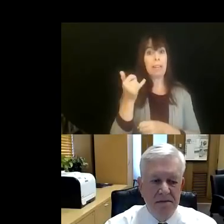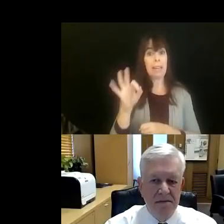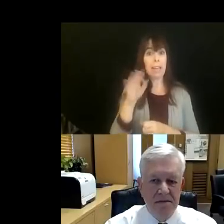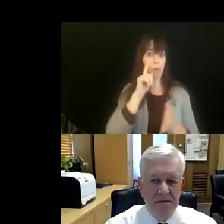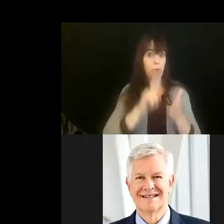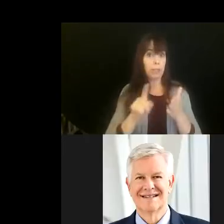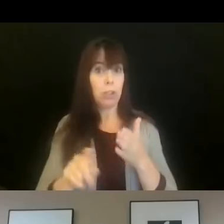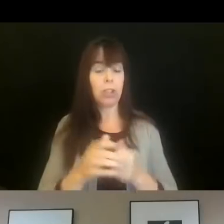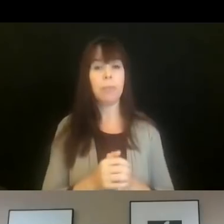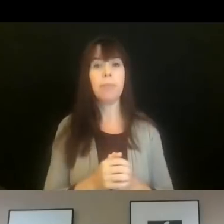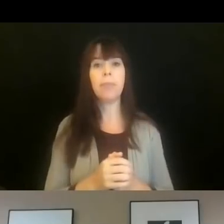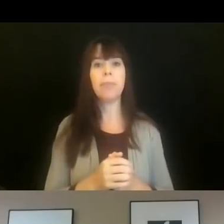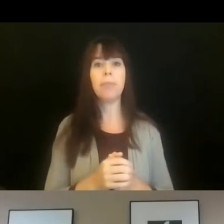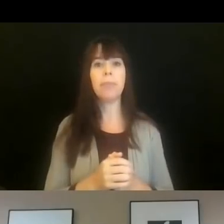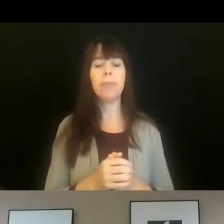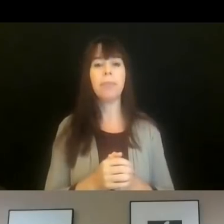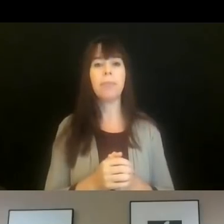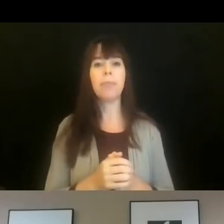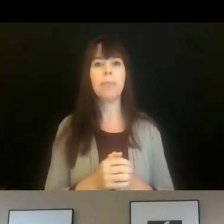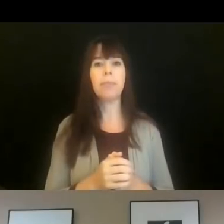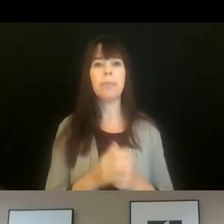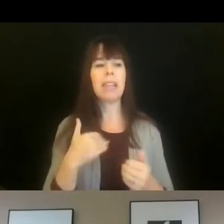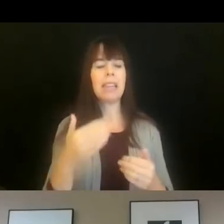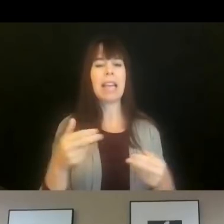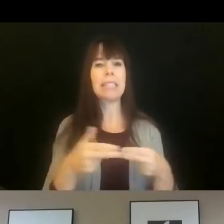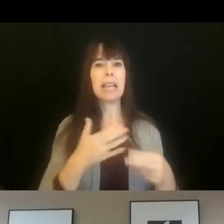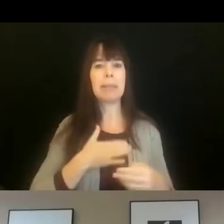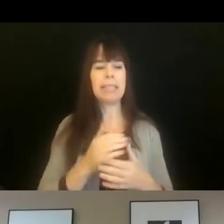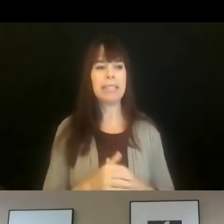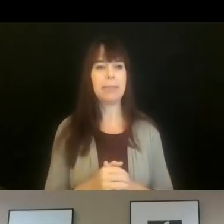is concerned. Next slide.